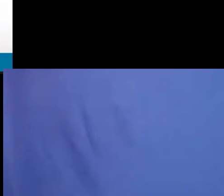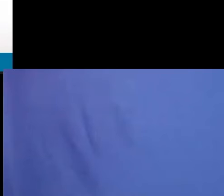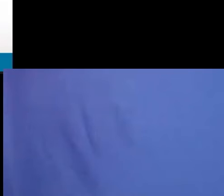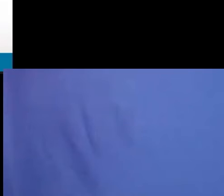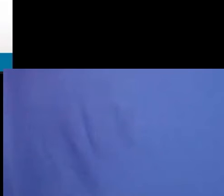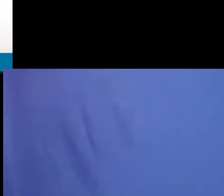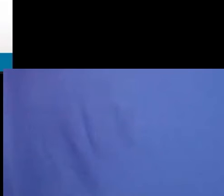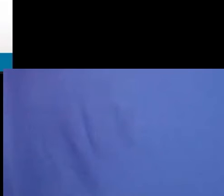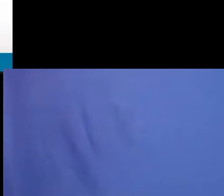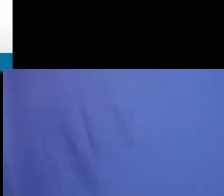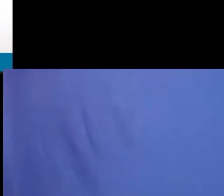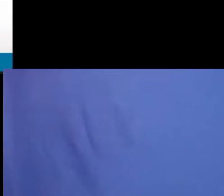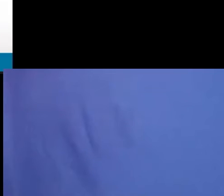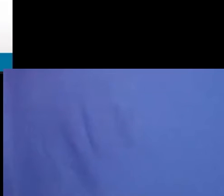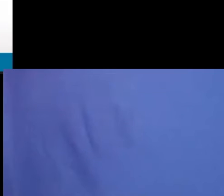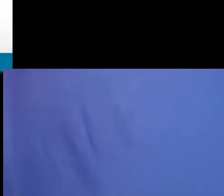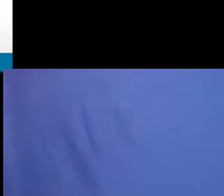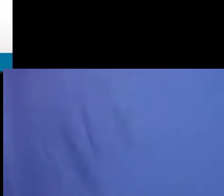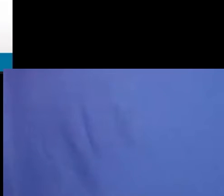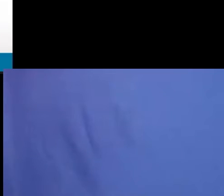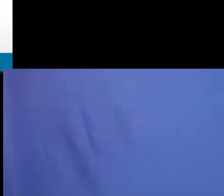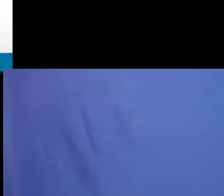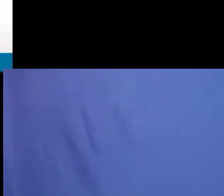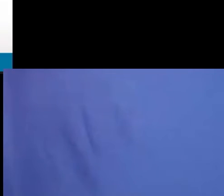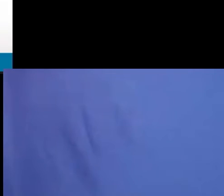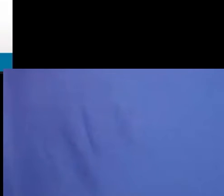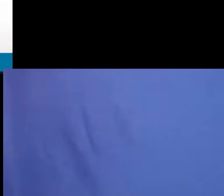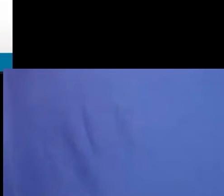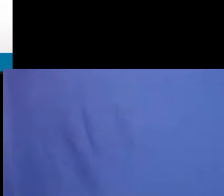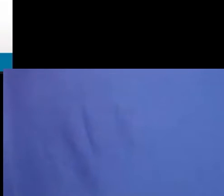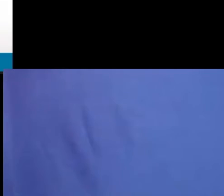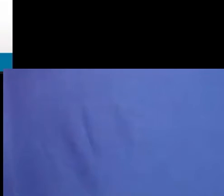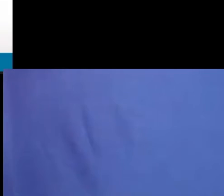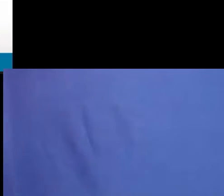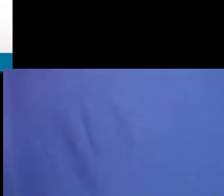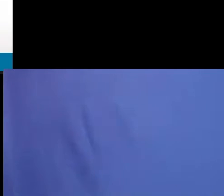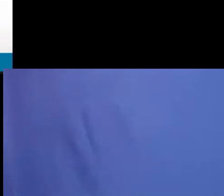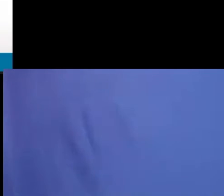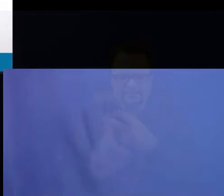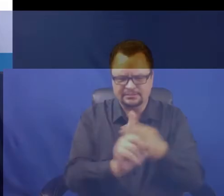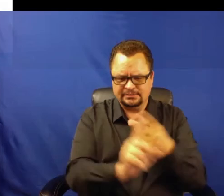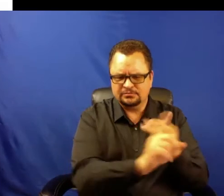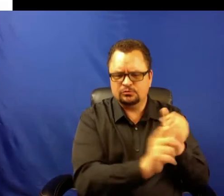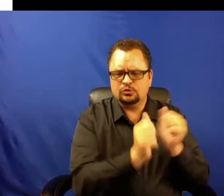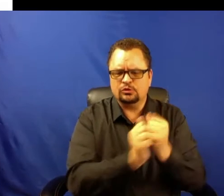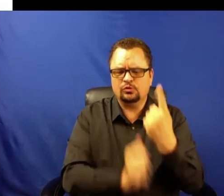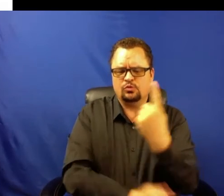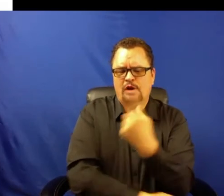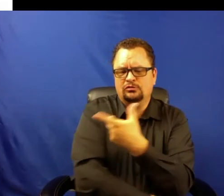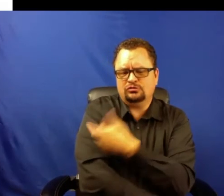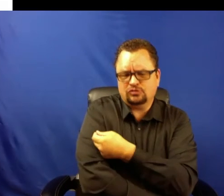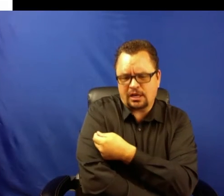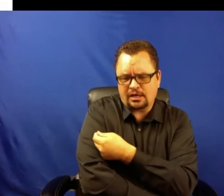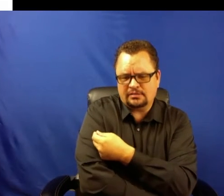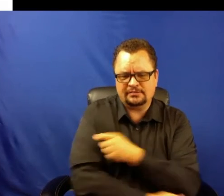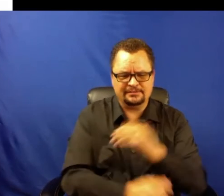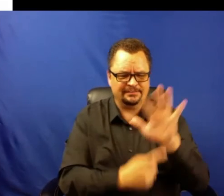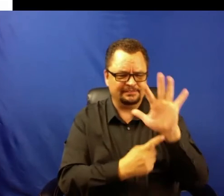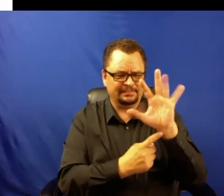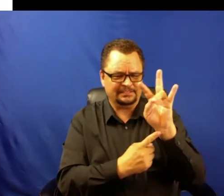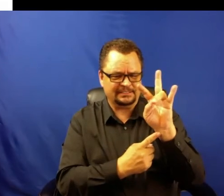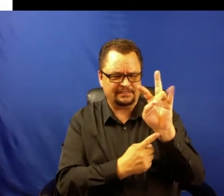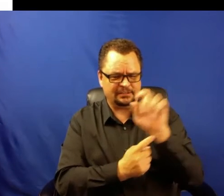it comes to vaccinated with one dose, we're about 67 to 68%. We are seeing 400 to